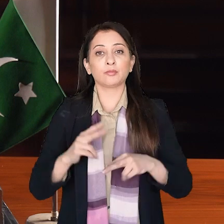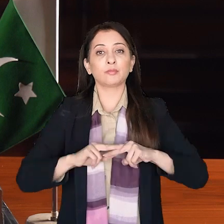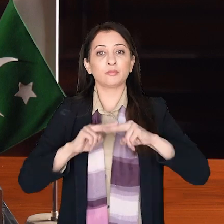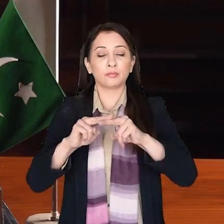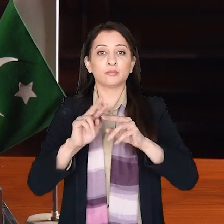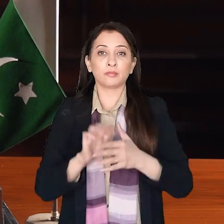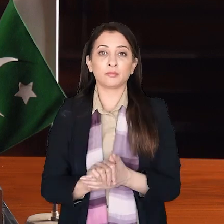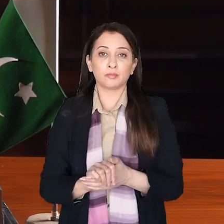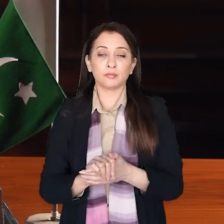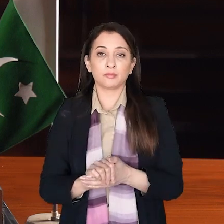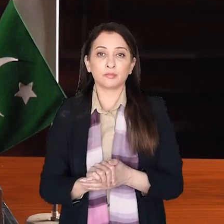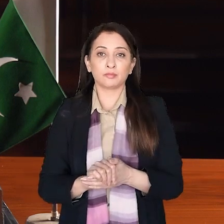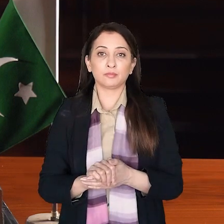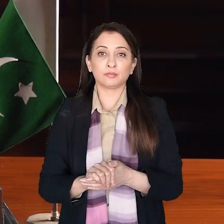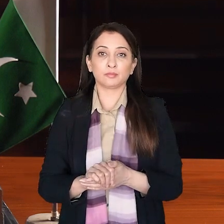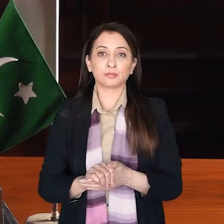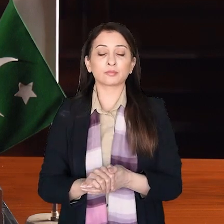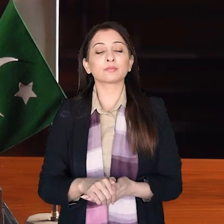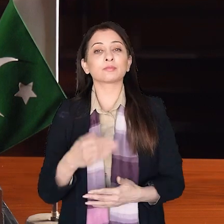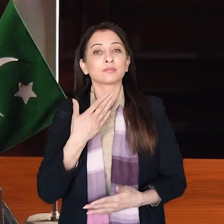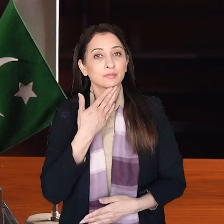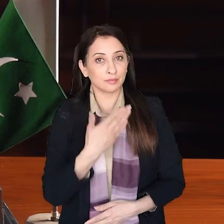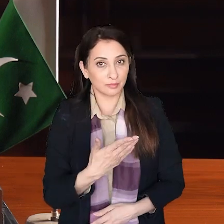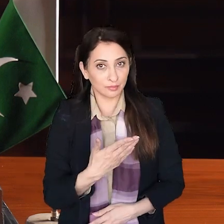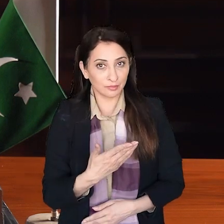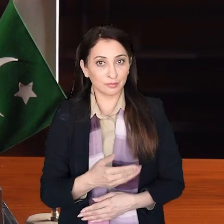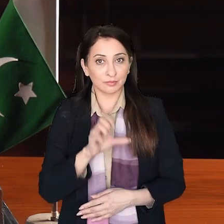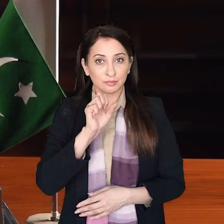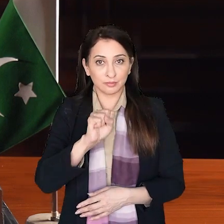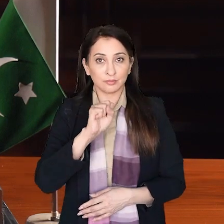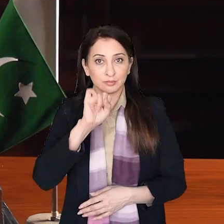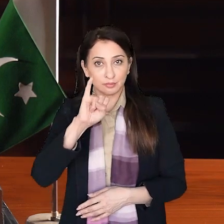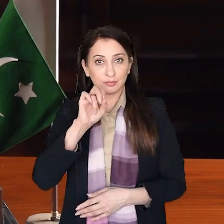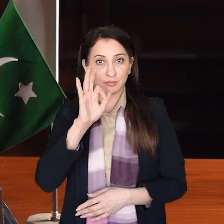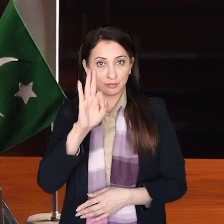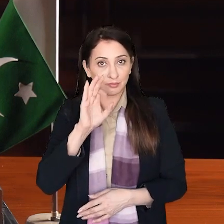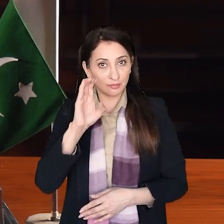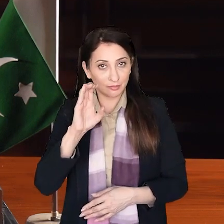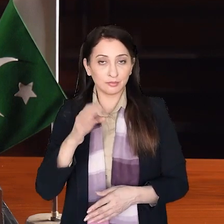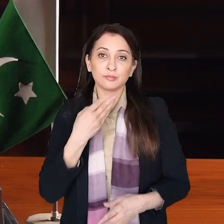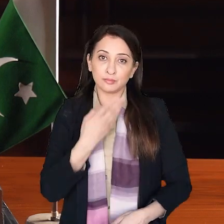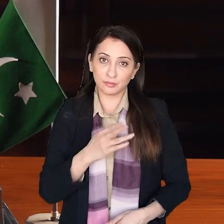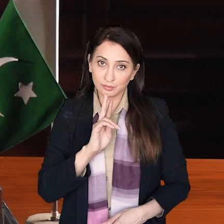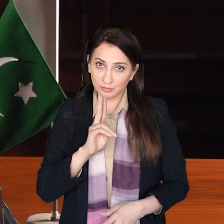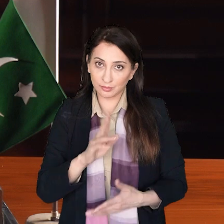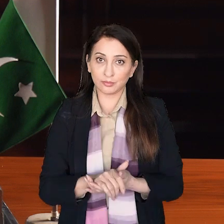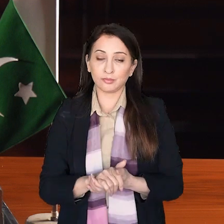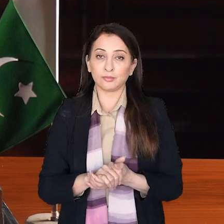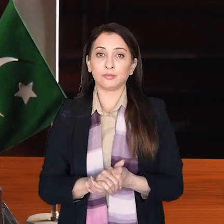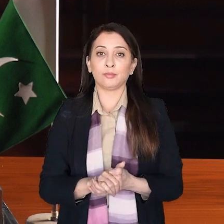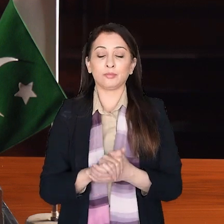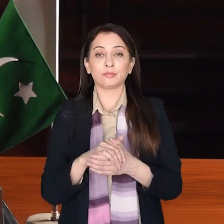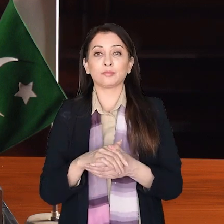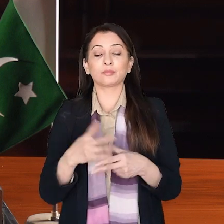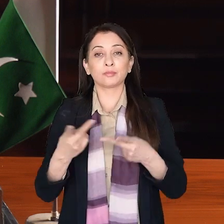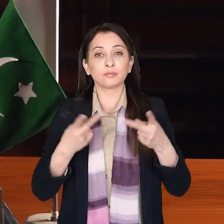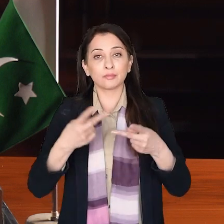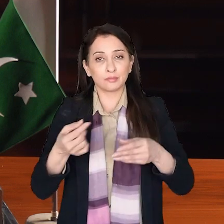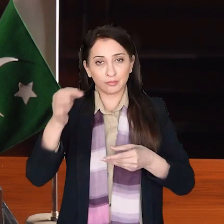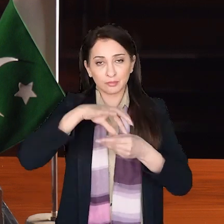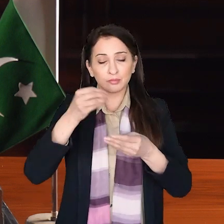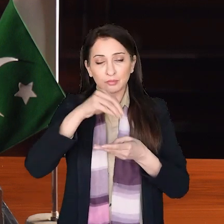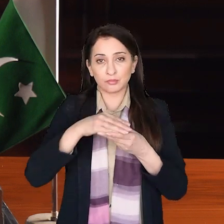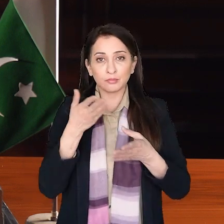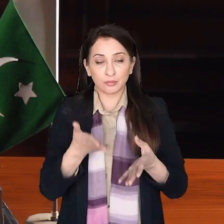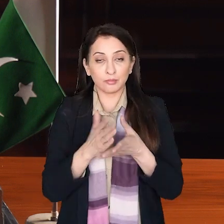Finally, I'd like to give a special thank you to the SIFC, the Special Investment Facilitation Council,